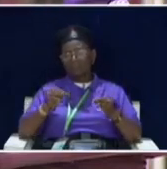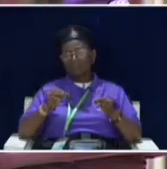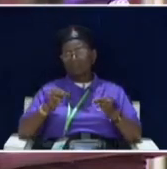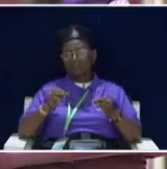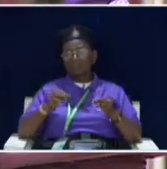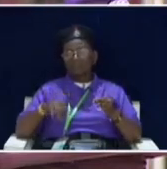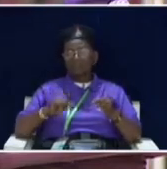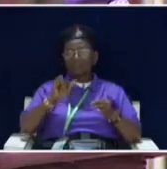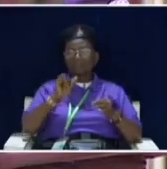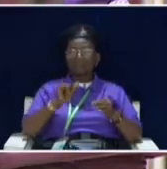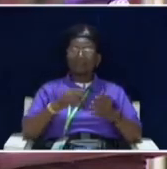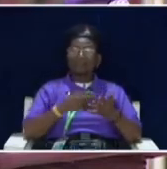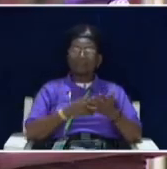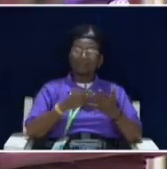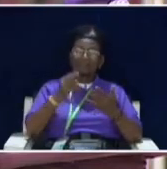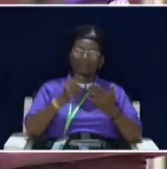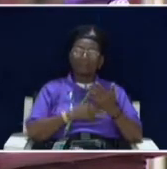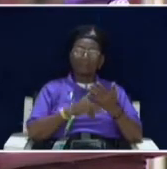Holiness is